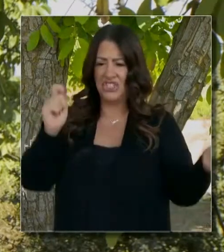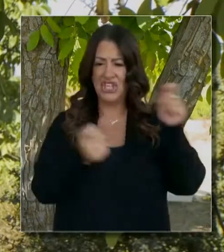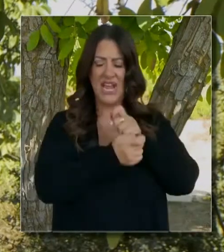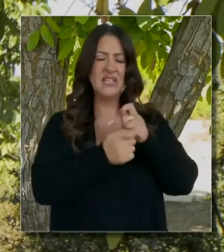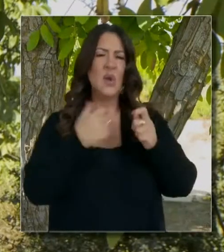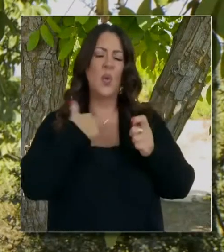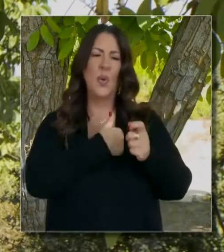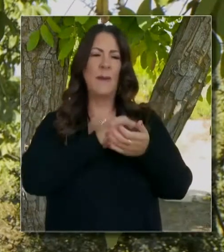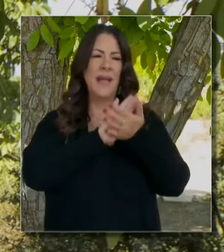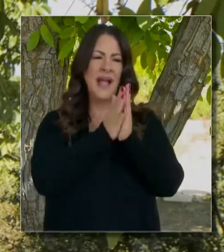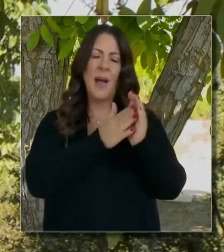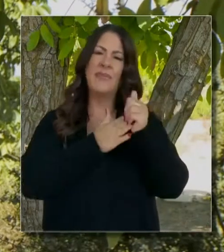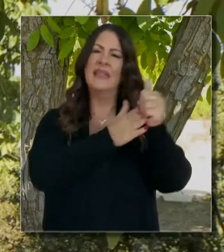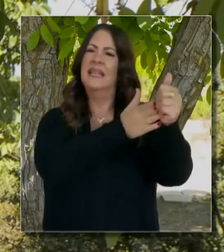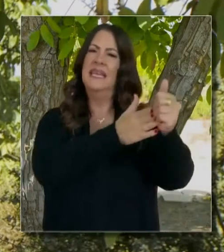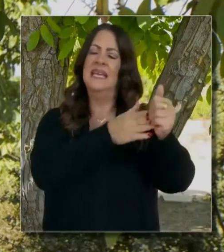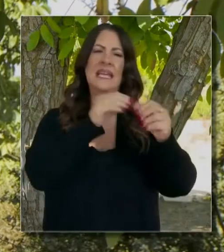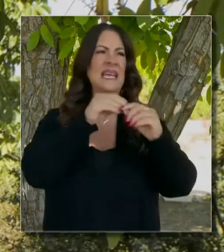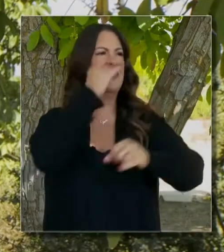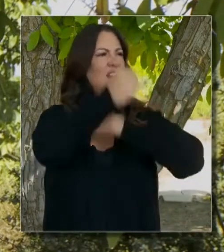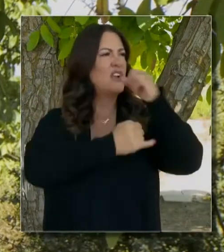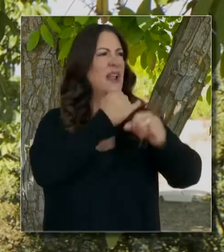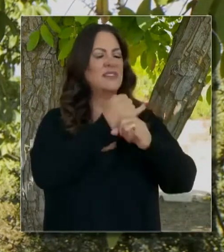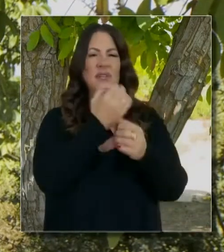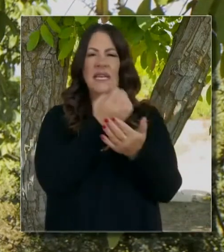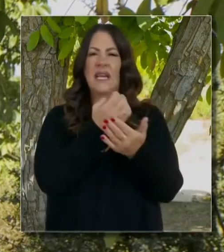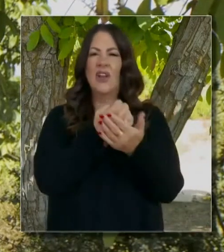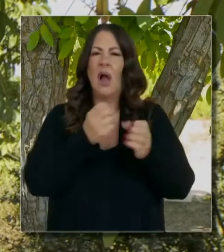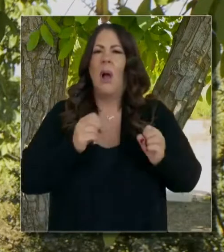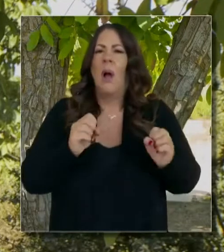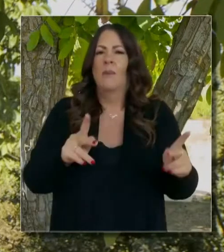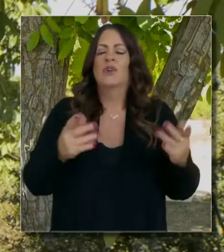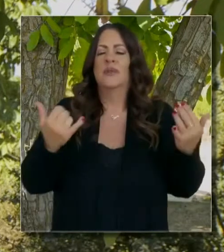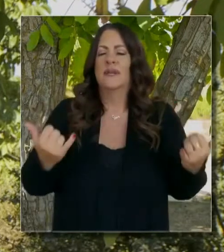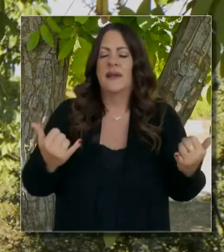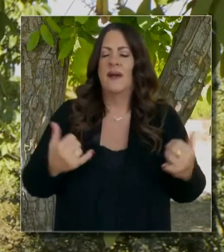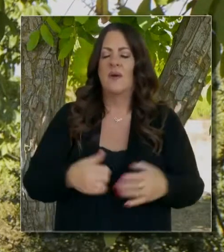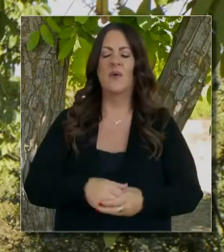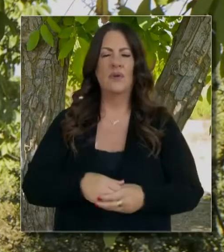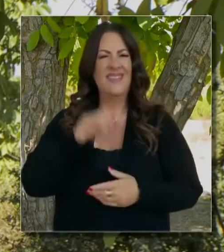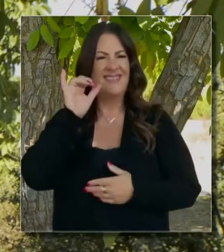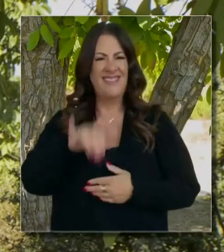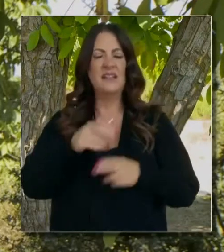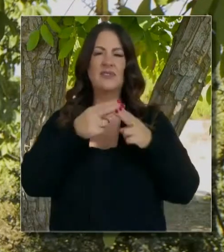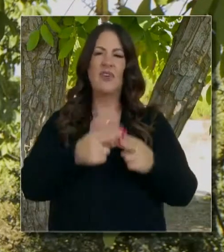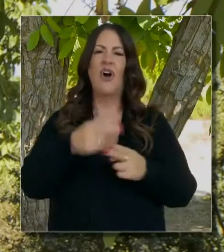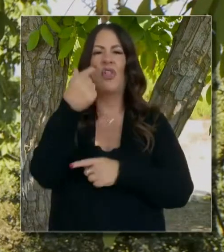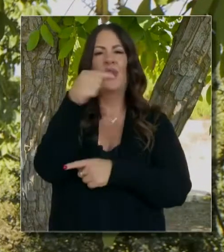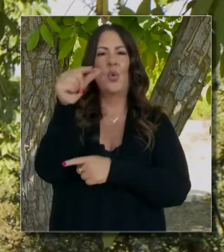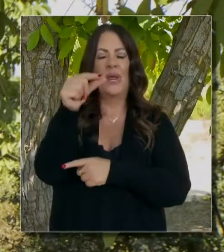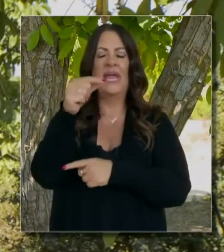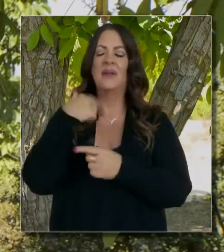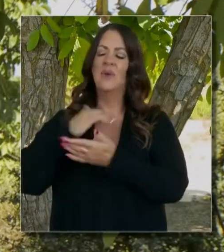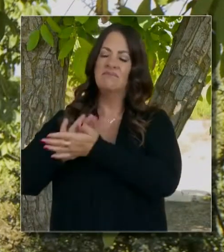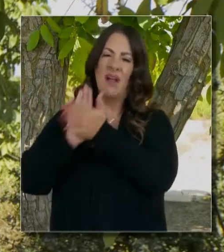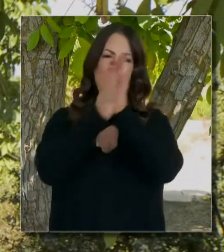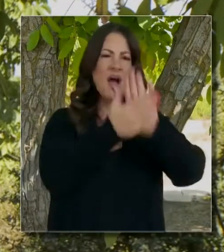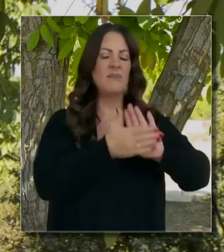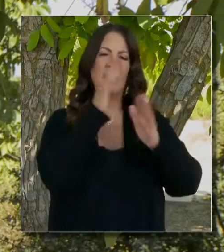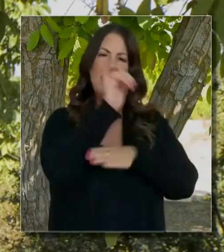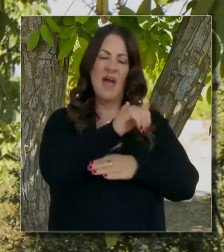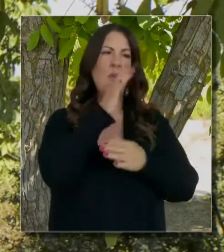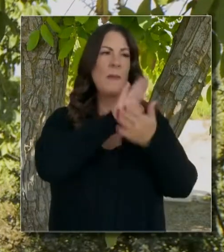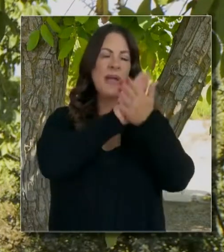in the next big international economic opportunity, and that is the green sector. And so as